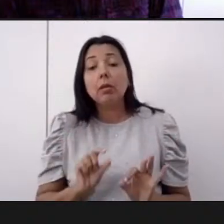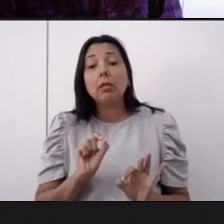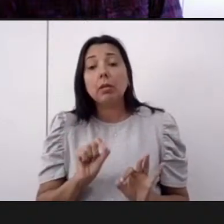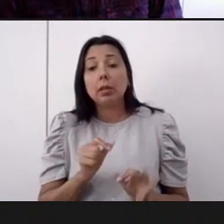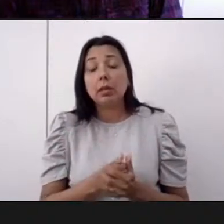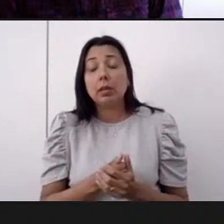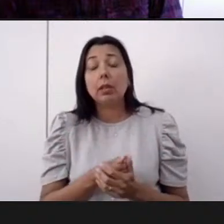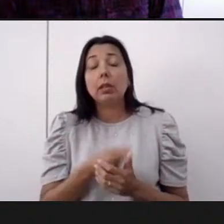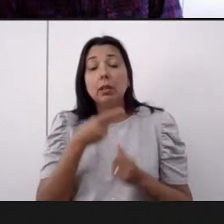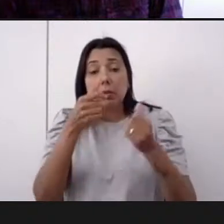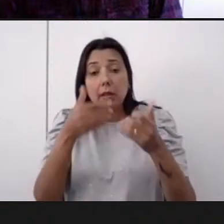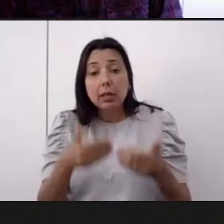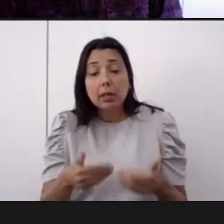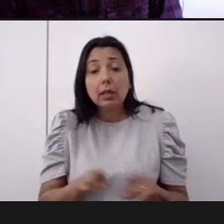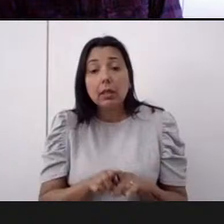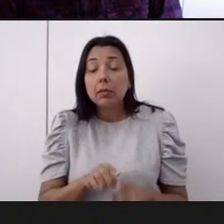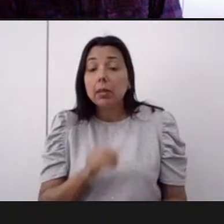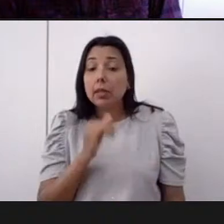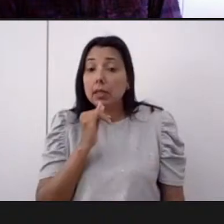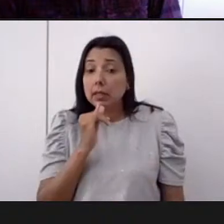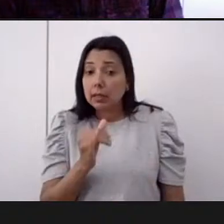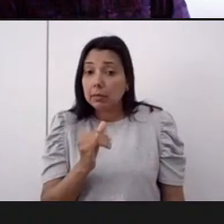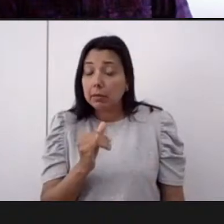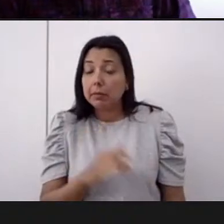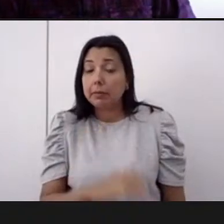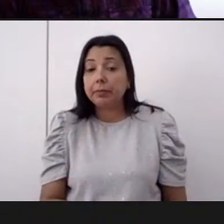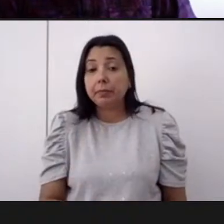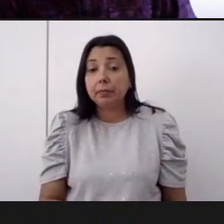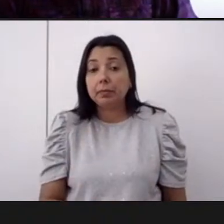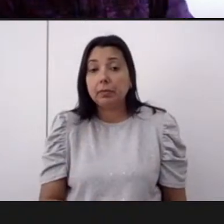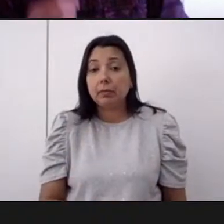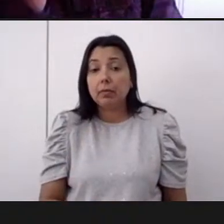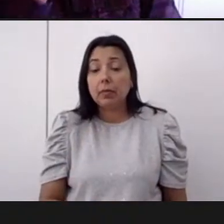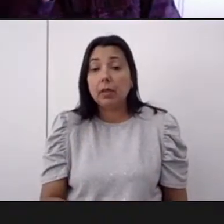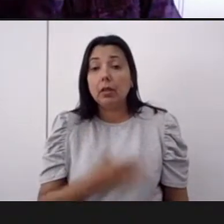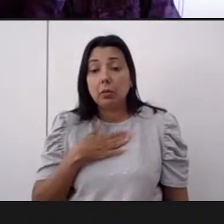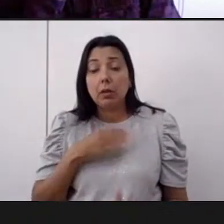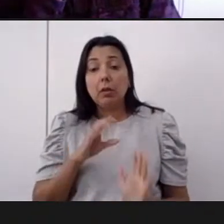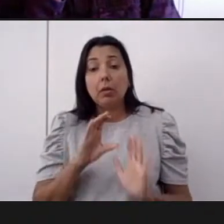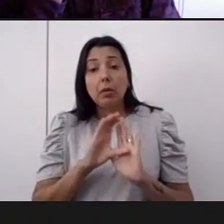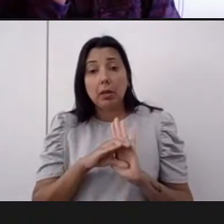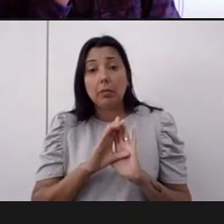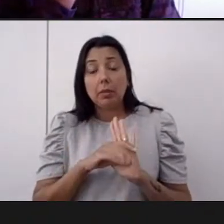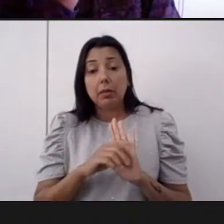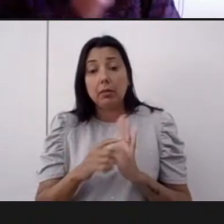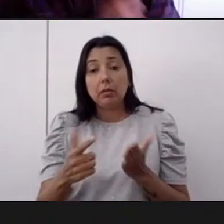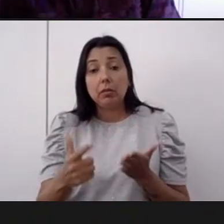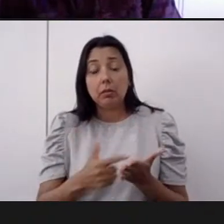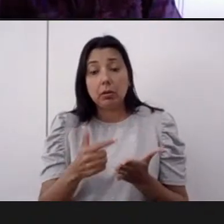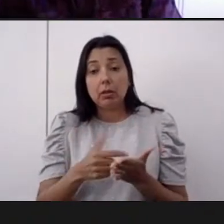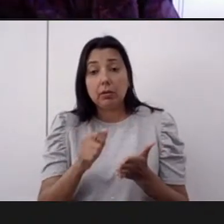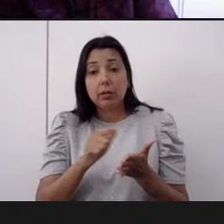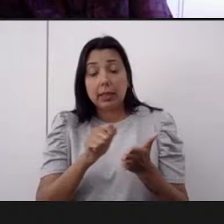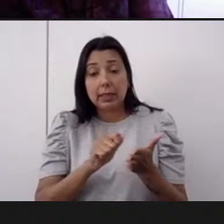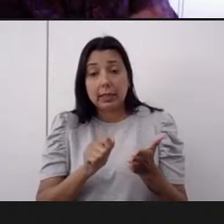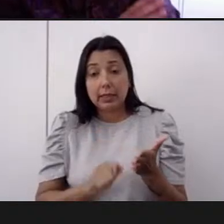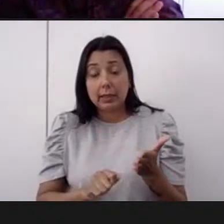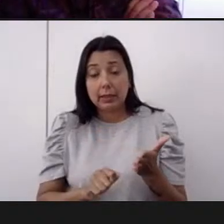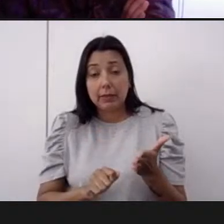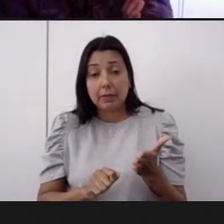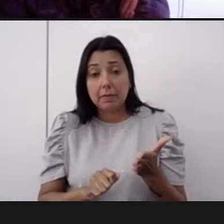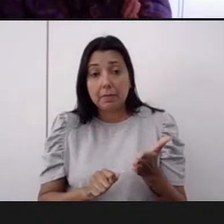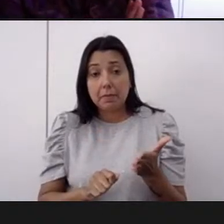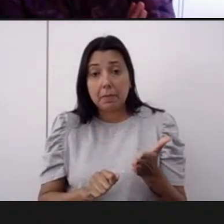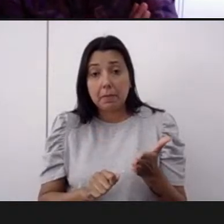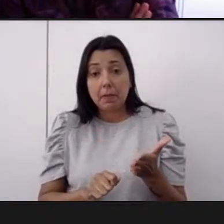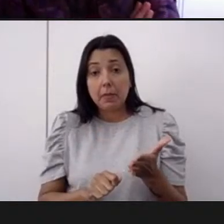for instance, my chapter, or for the book, or for the to the chapter written by Osmany, Magdalena, and Patrick, or either